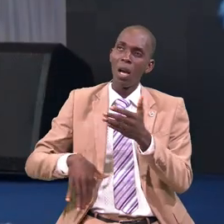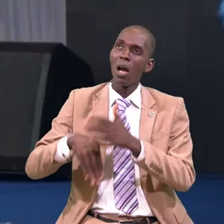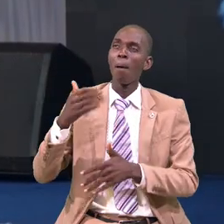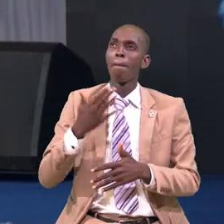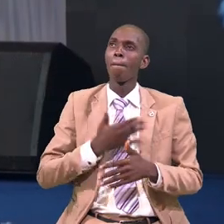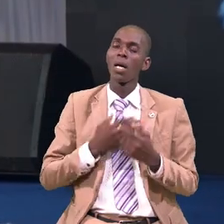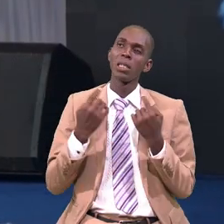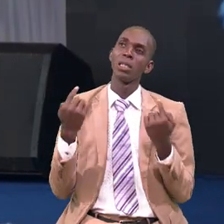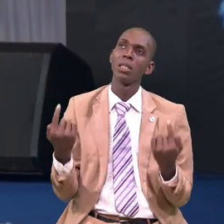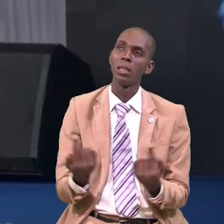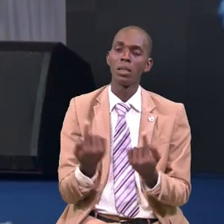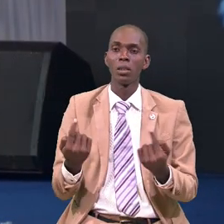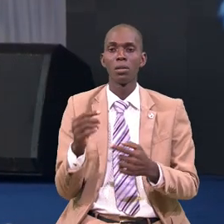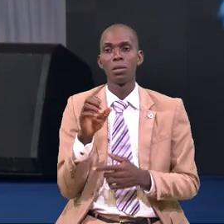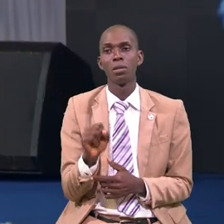transgression."